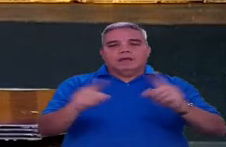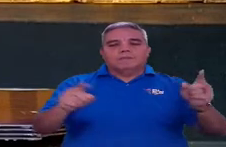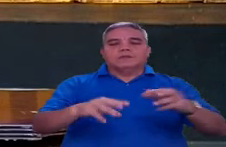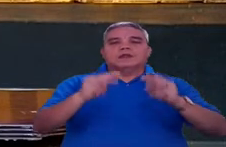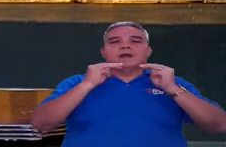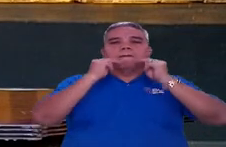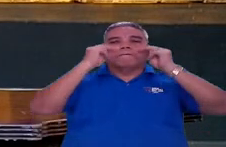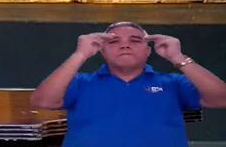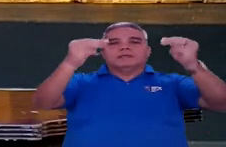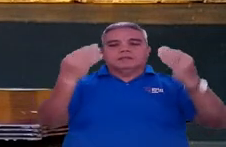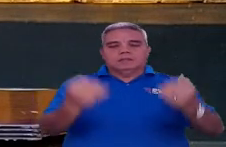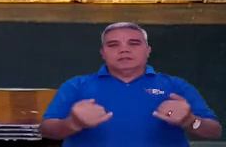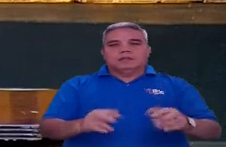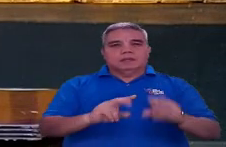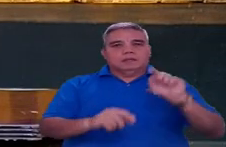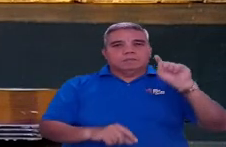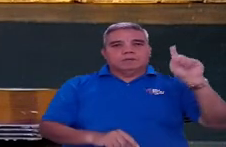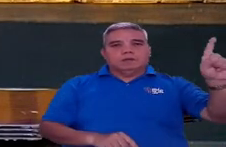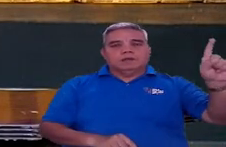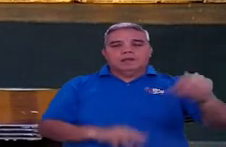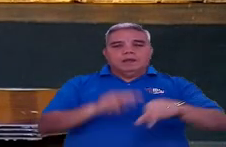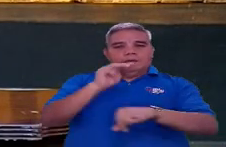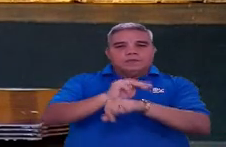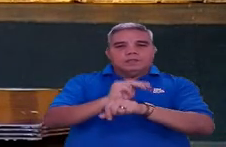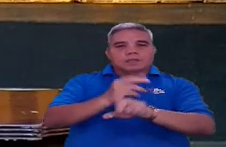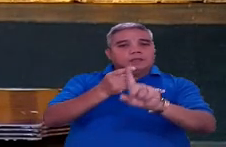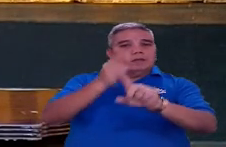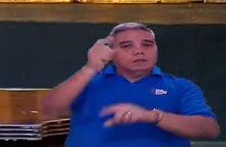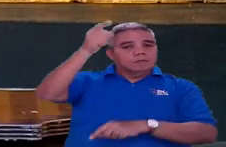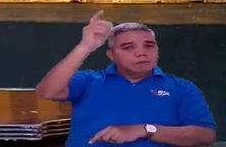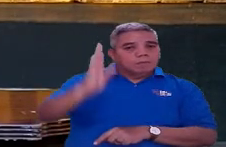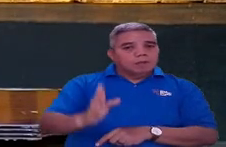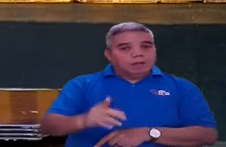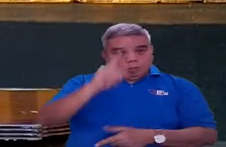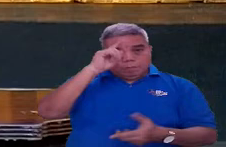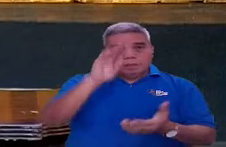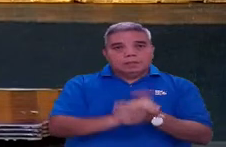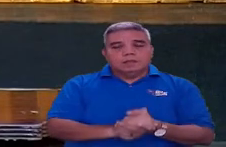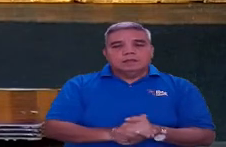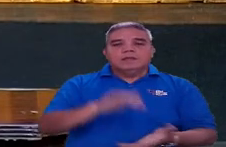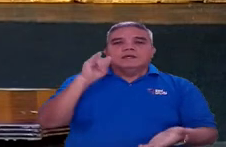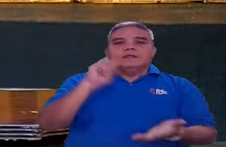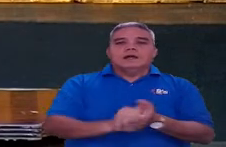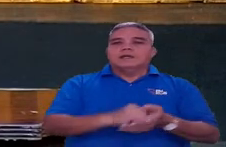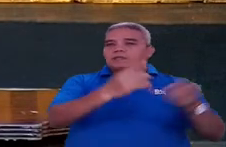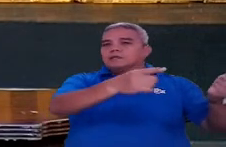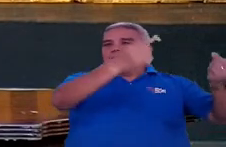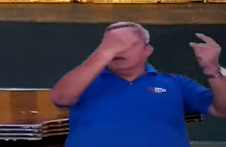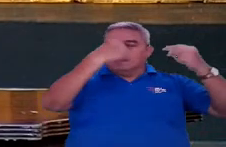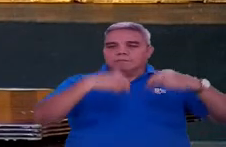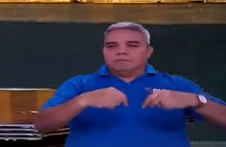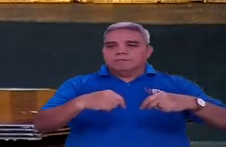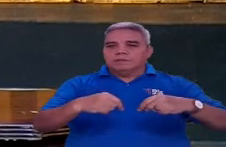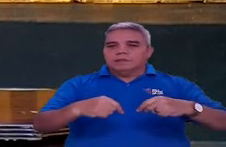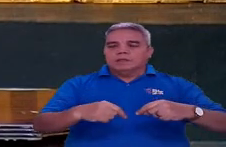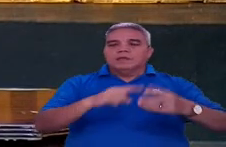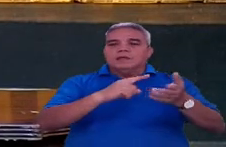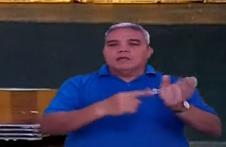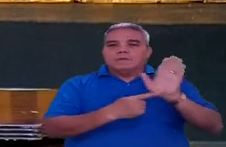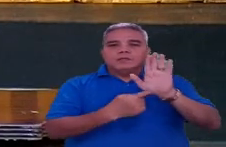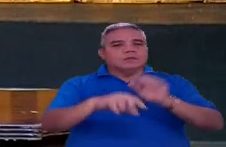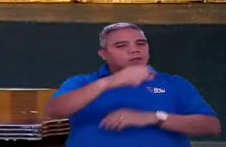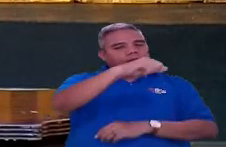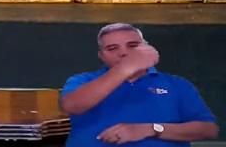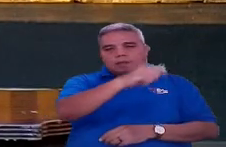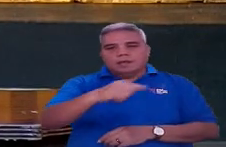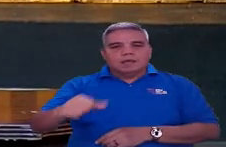message or text this morning. Number one, our ministry comes from God. Do you believe that? Doesn't come and imitate from